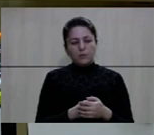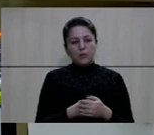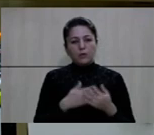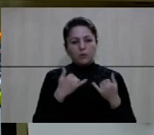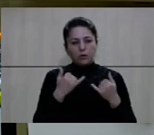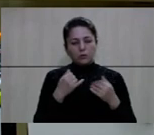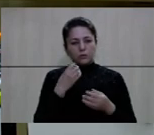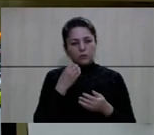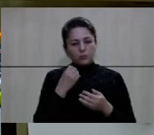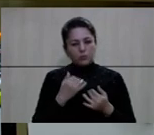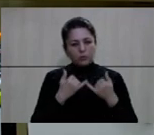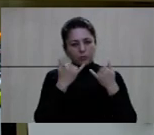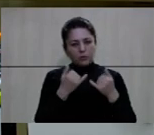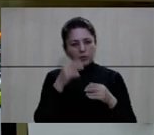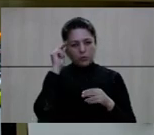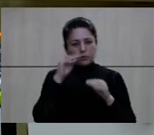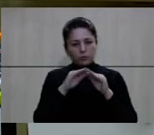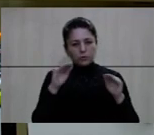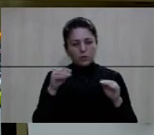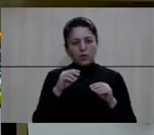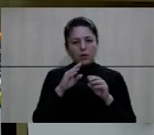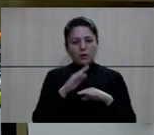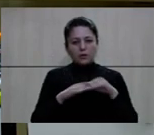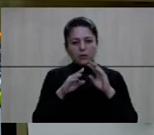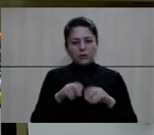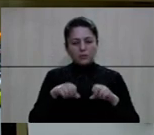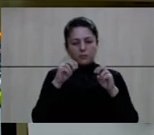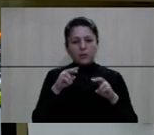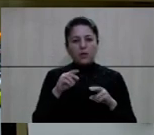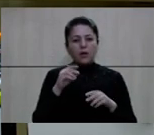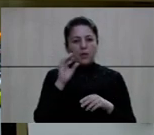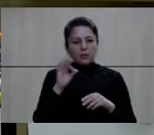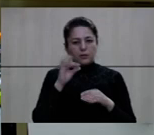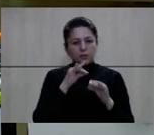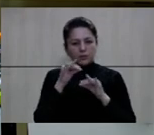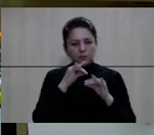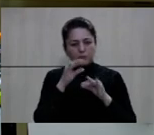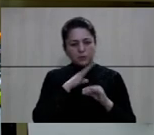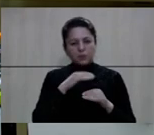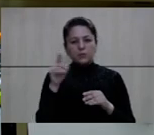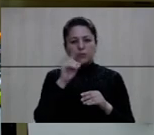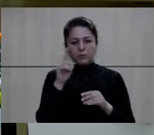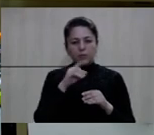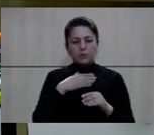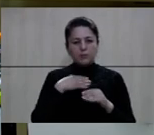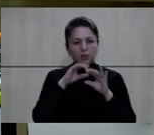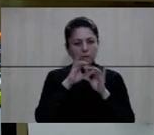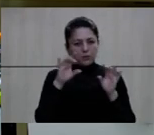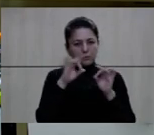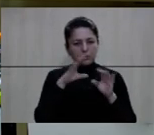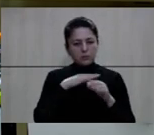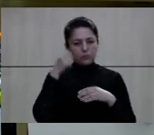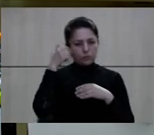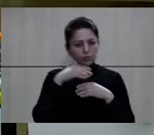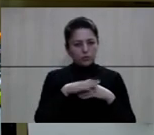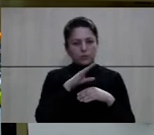Keling, hurmatli o'quvchilar, kasb tasnifini ko'rib o'tdik. Kasb nimaligini sizlarga tushuncha hosil qildilaring. Keling,